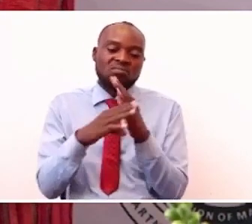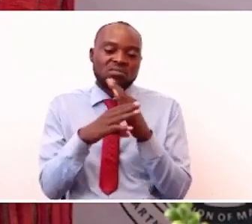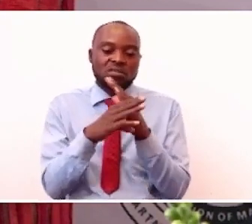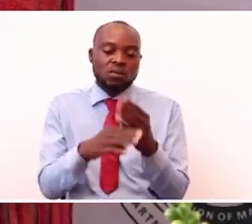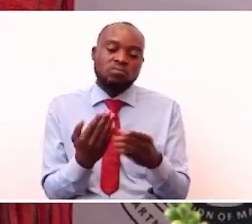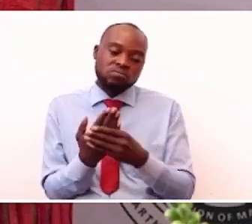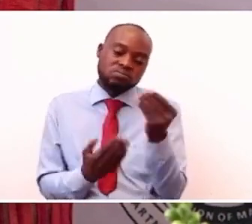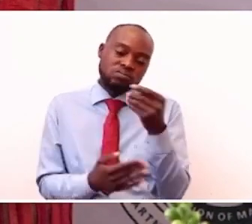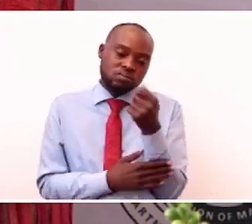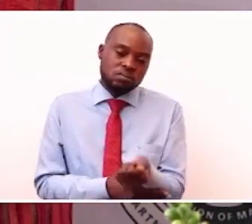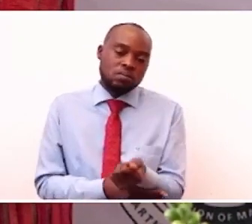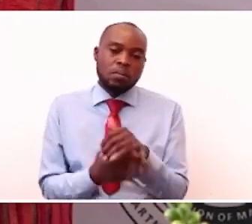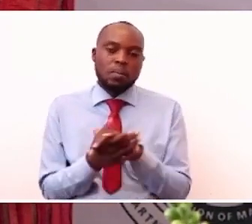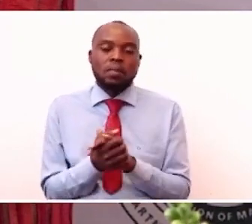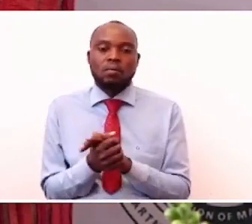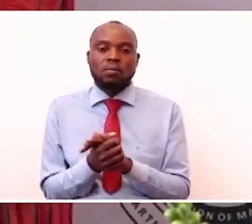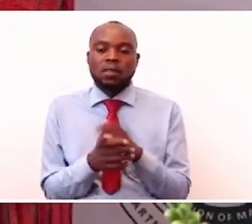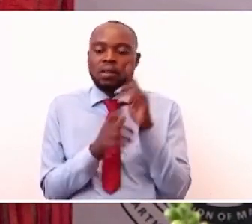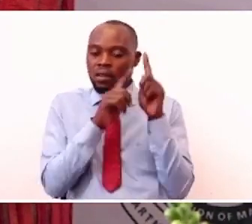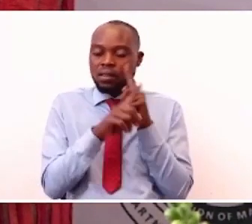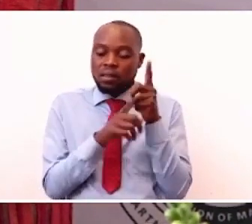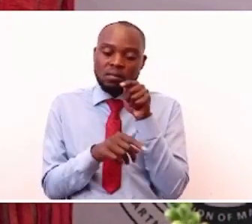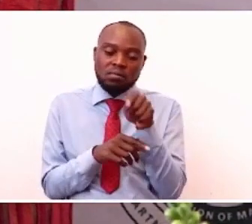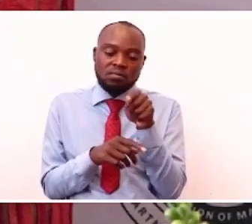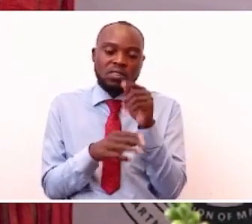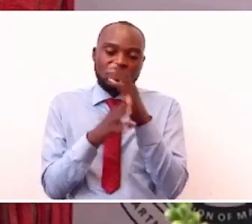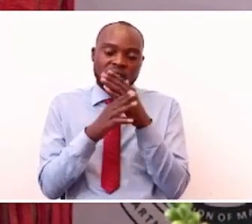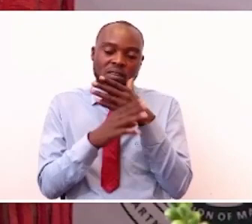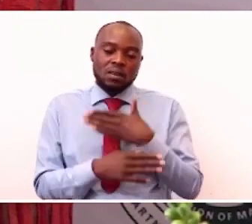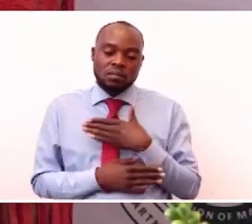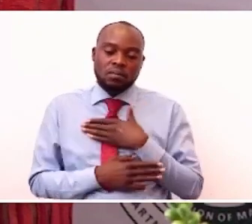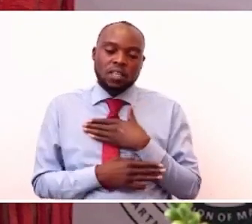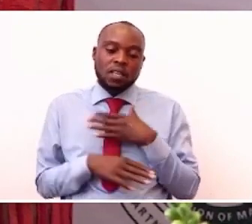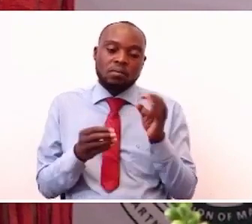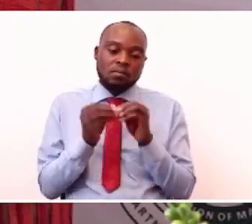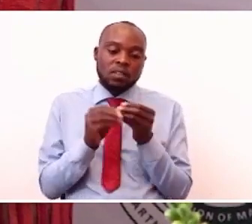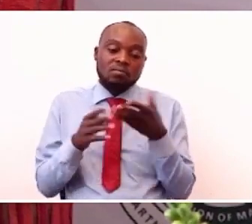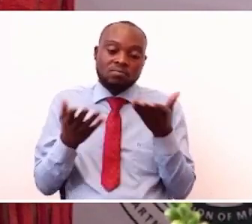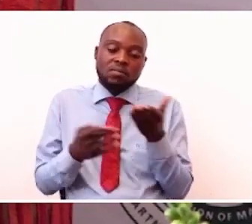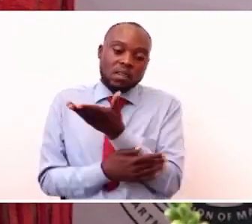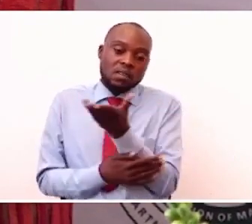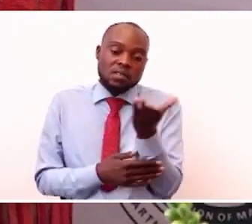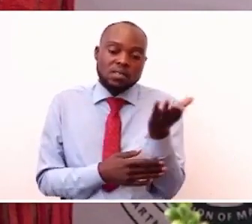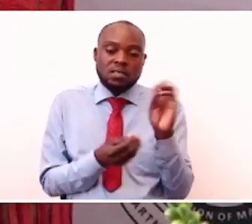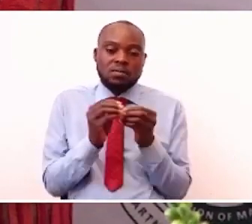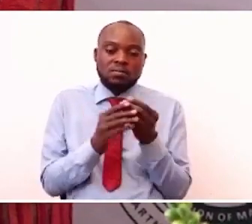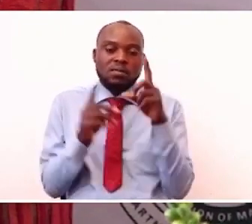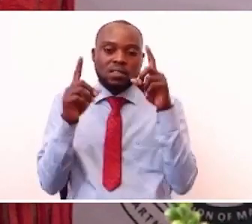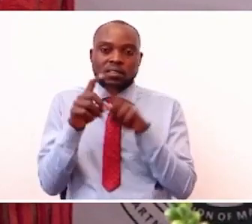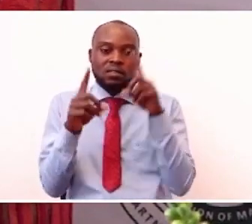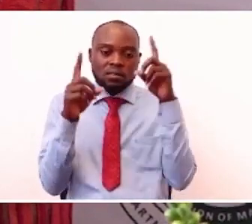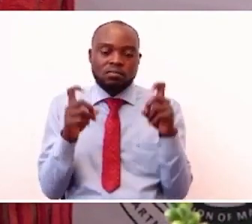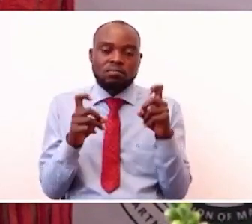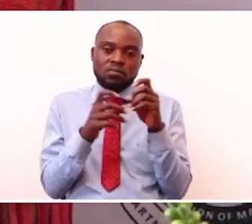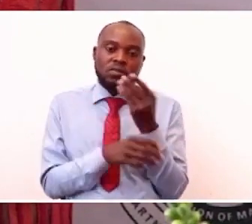their product. And I think if there are guidelines around what should anyone offering digital currencies, what should